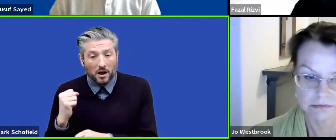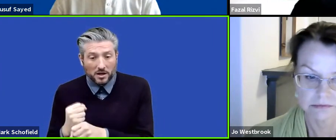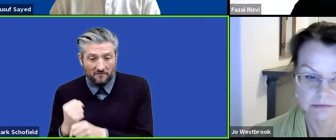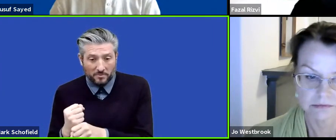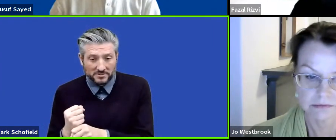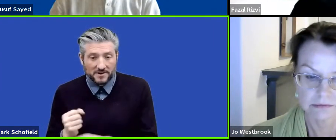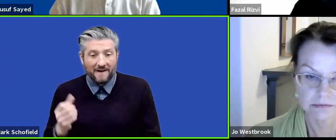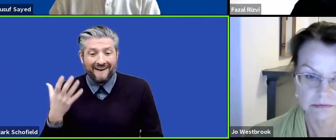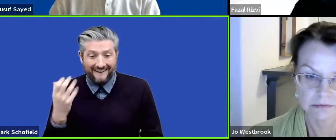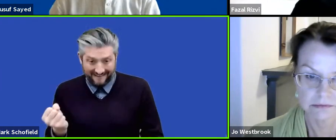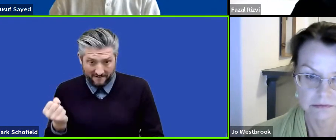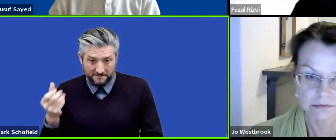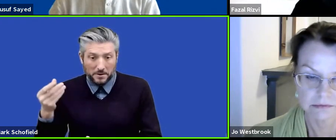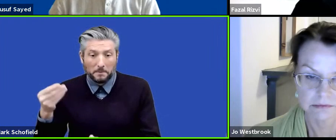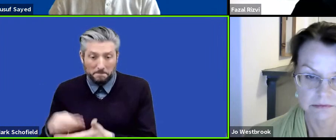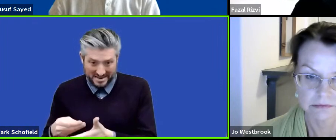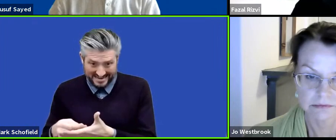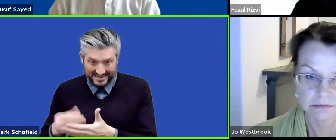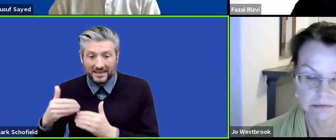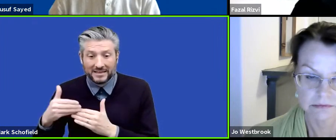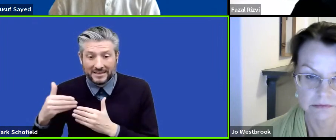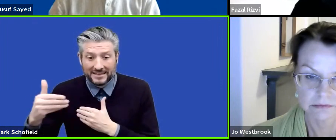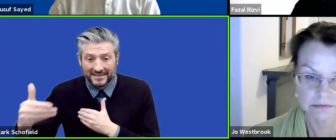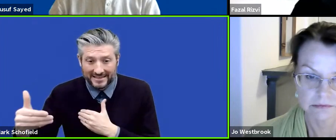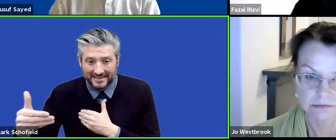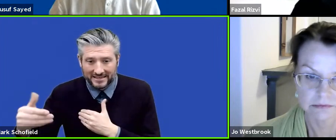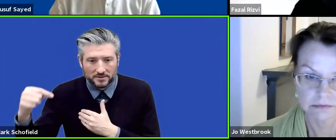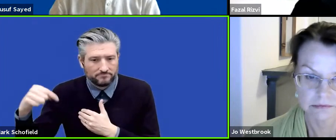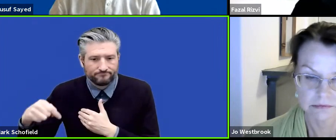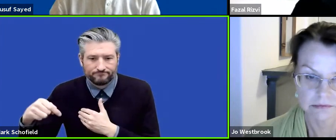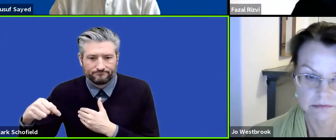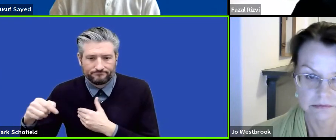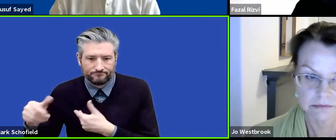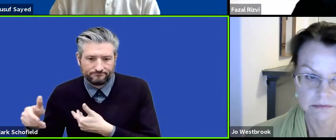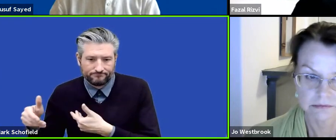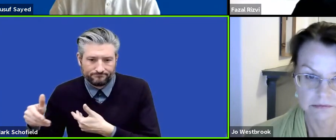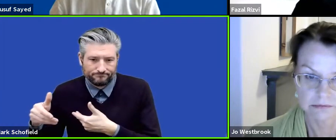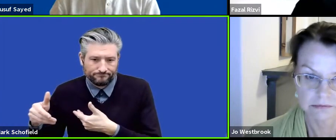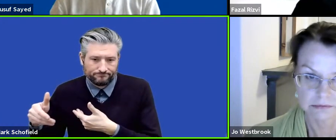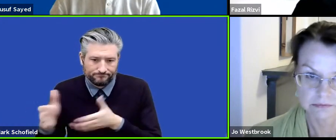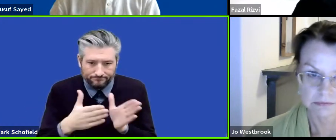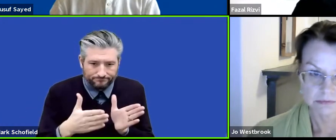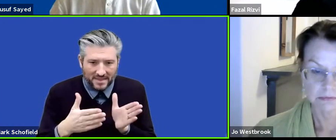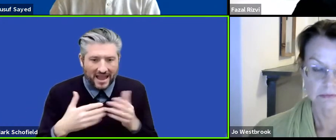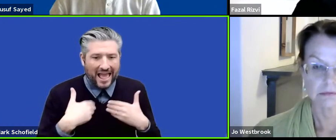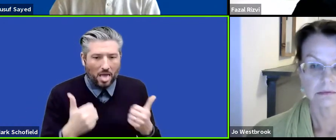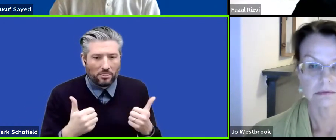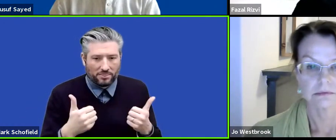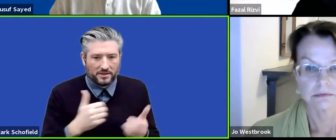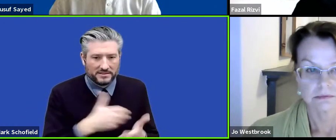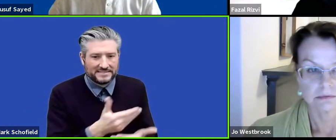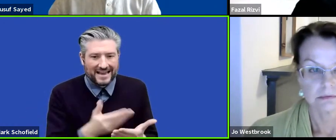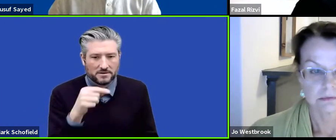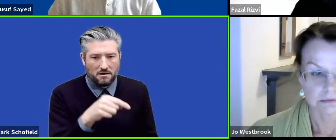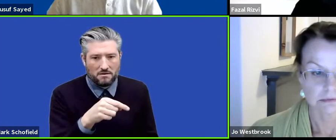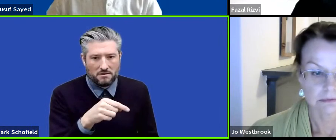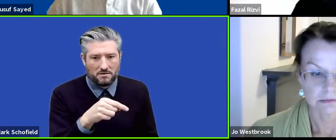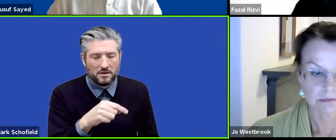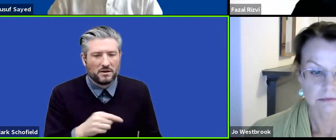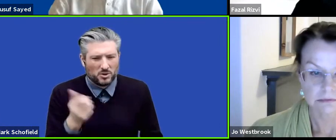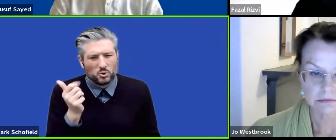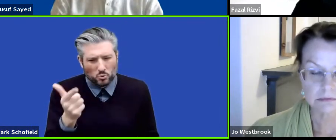health sector. And you know that the health sector is going to make huge claims, especially in relation to the vaccine